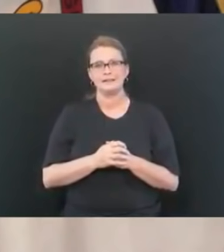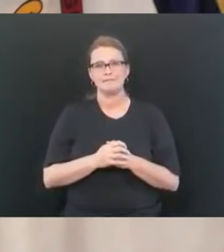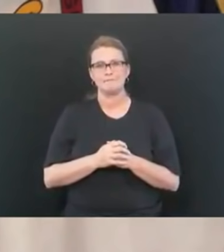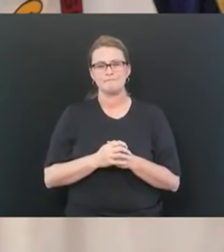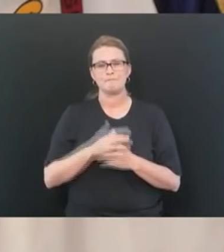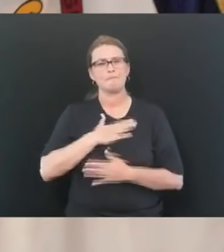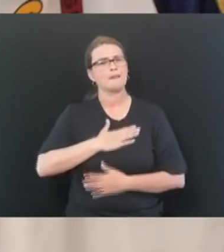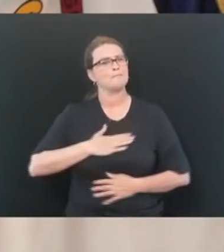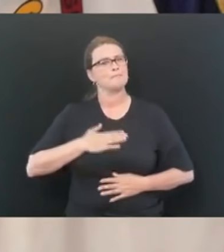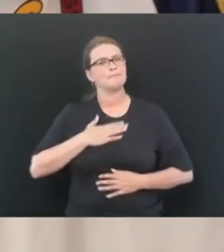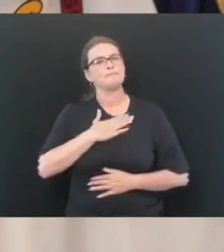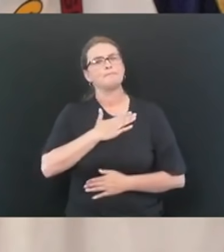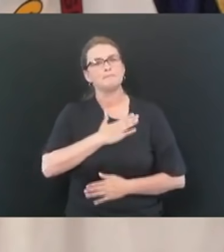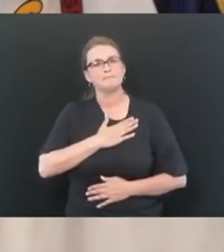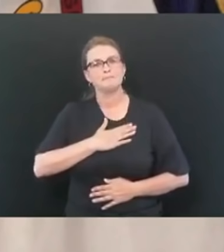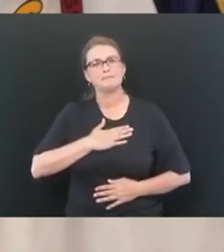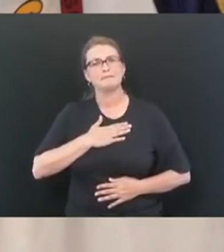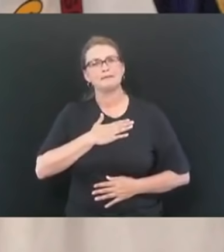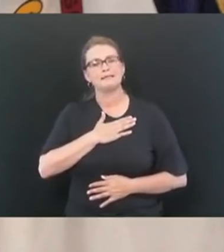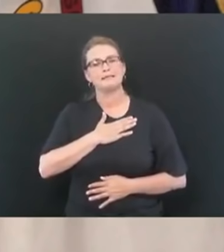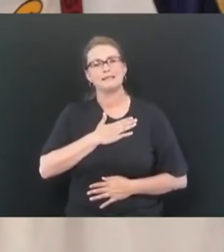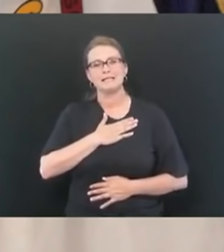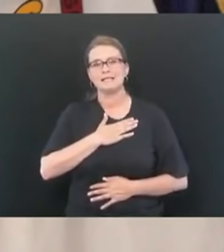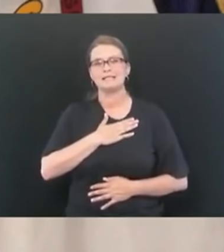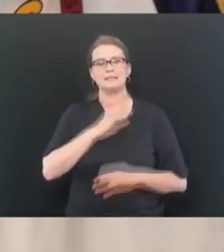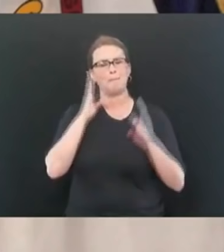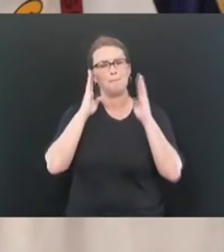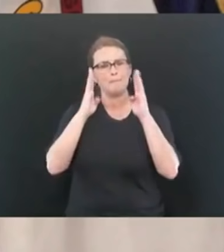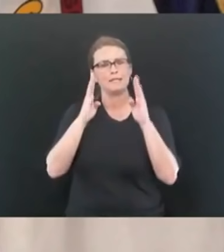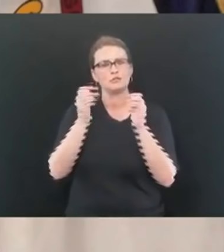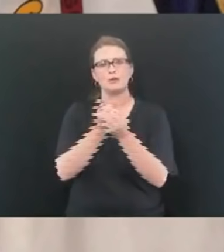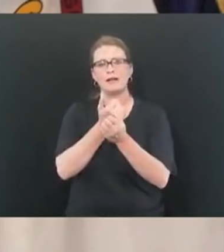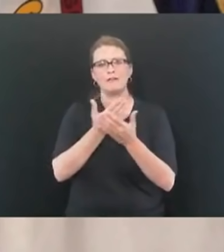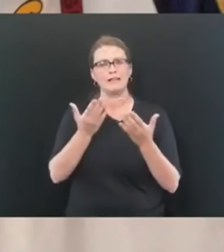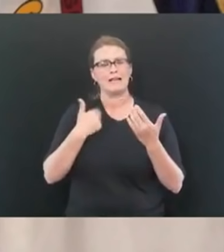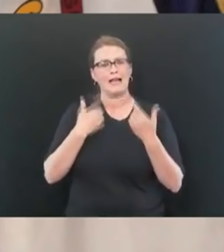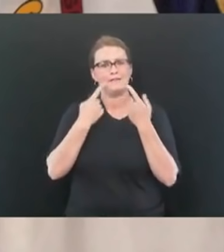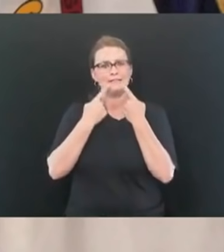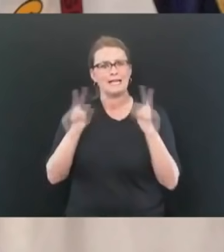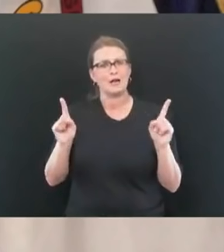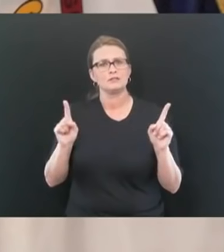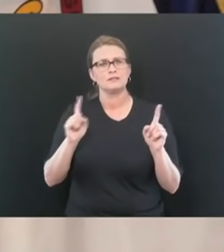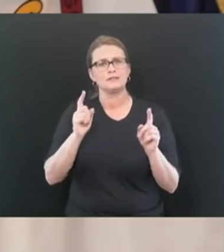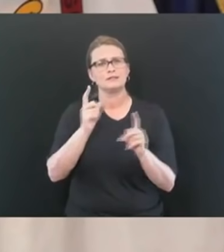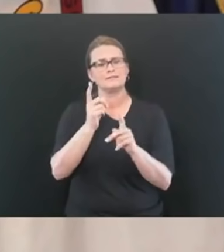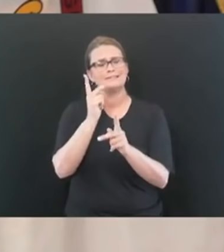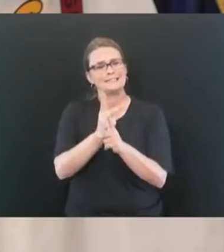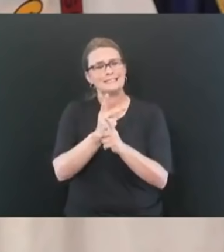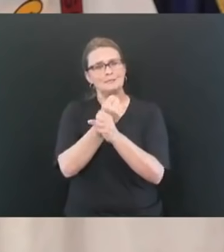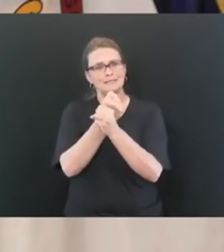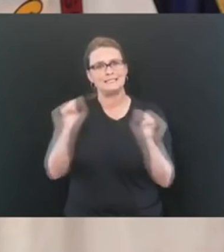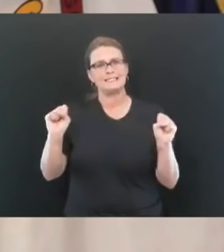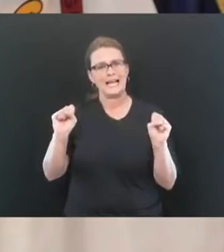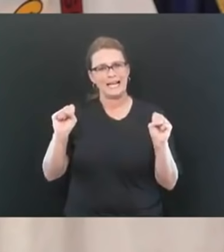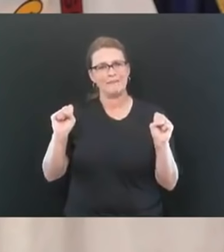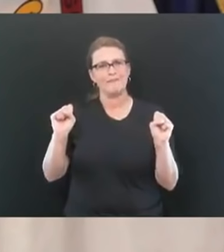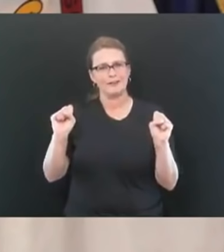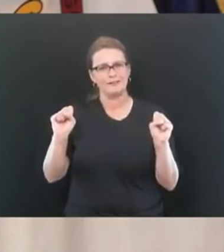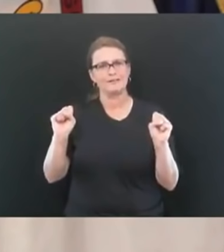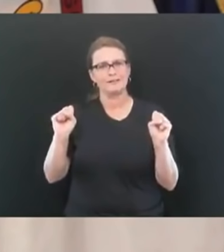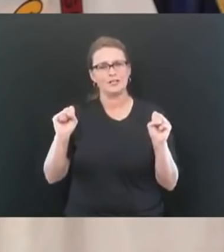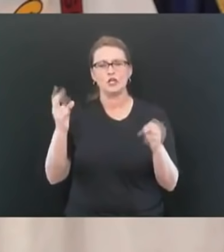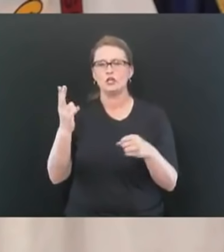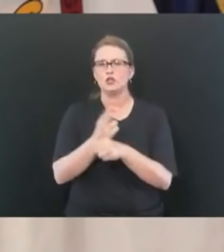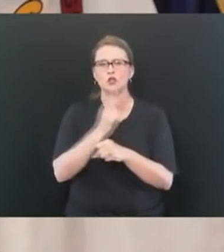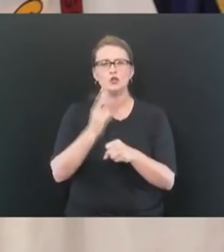just please take heed to everything that I'm saying. Be safe. For crying out loud, West Virginia, use all